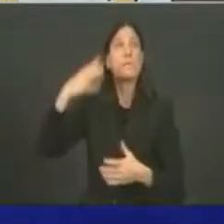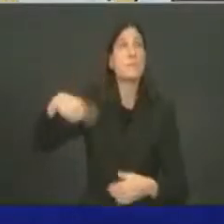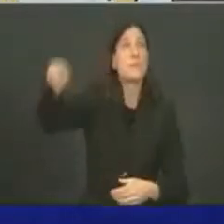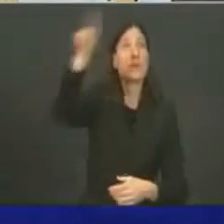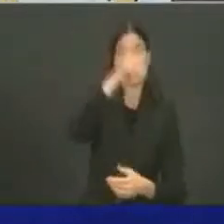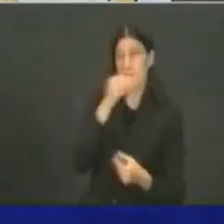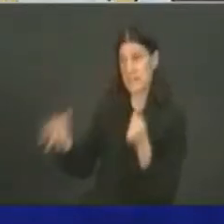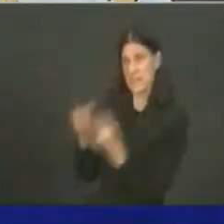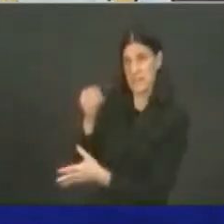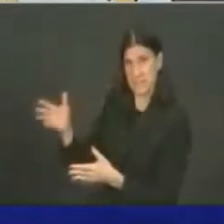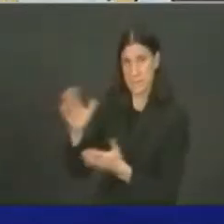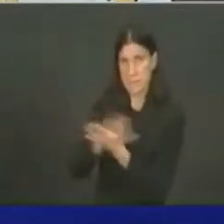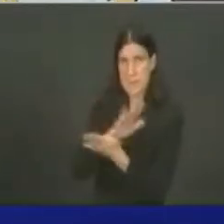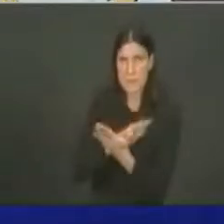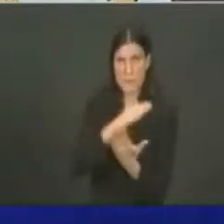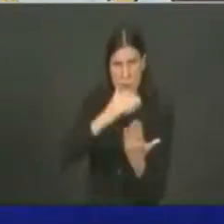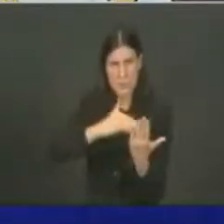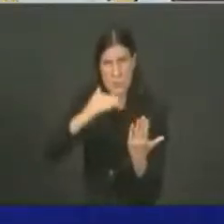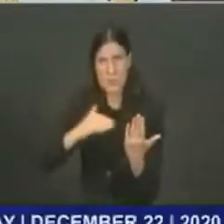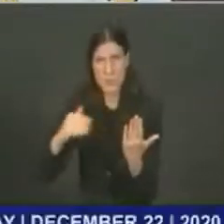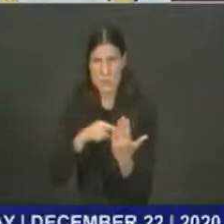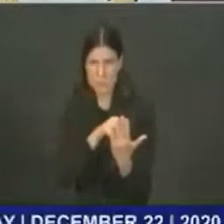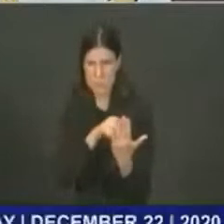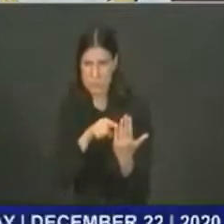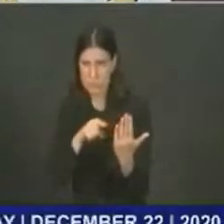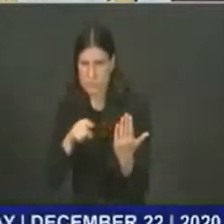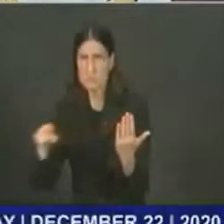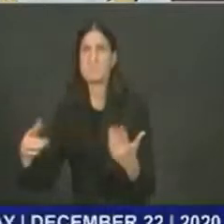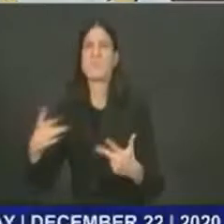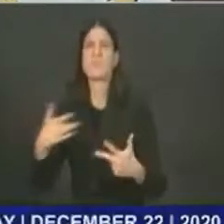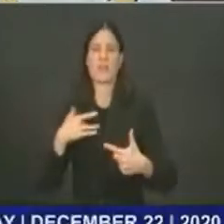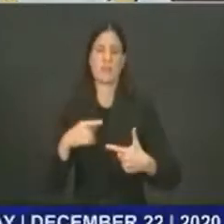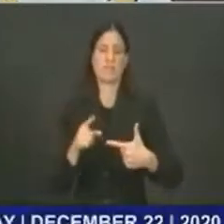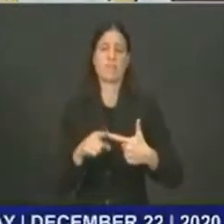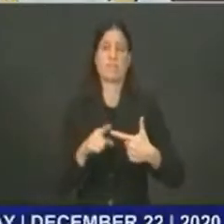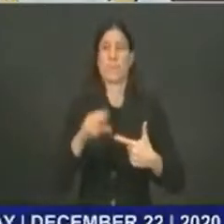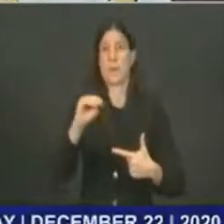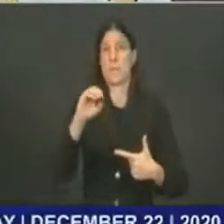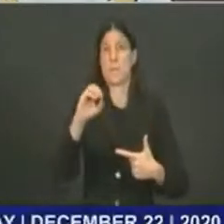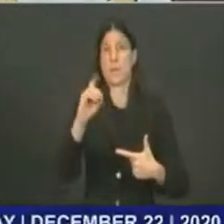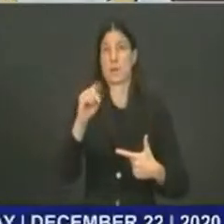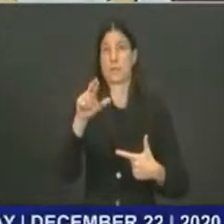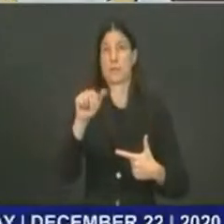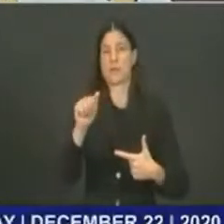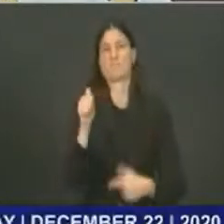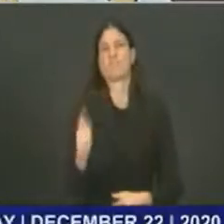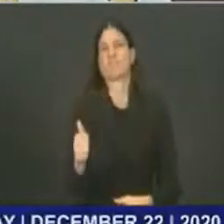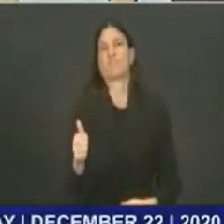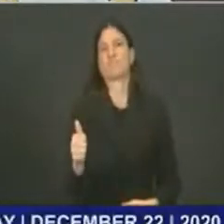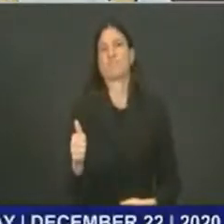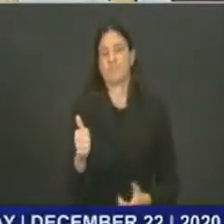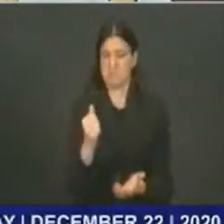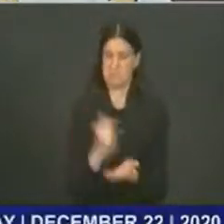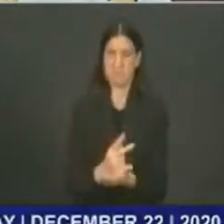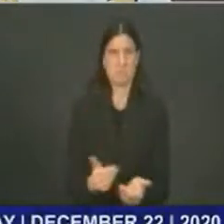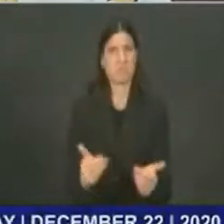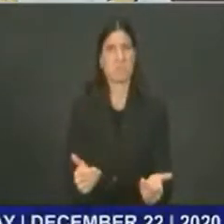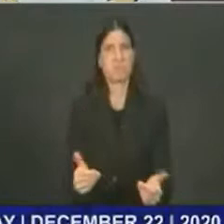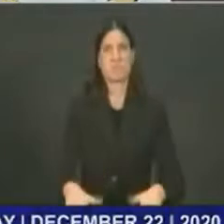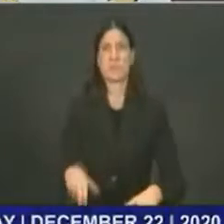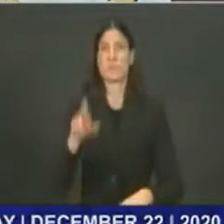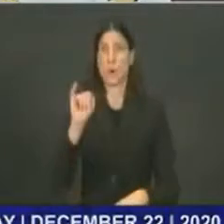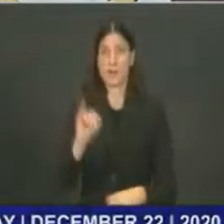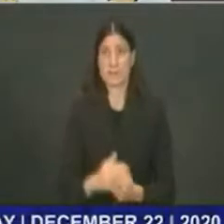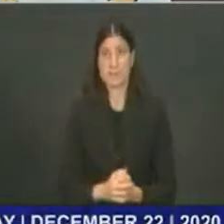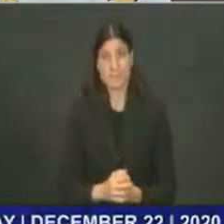Moderna one, in addition to the Pfizer vaccine. We expect 19,000 doses of Moderna vaccine to come